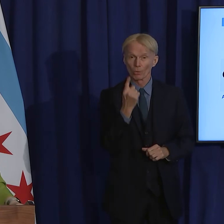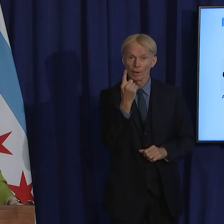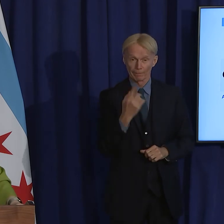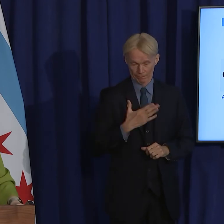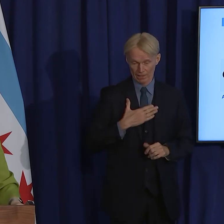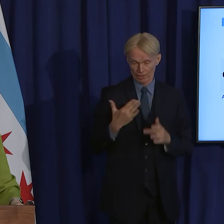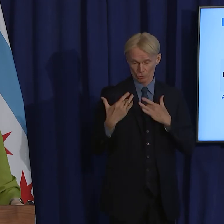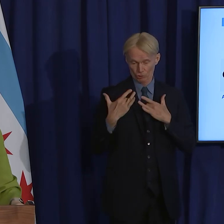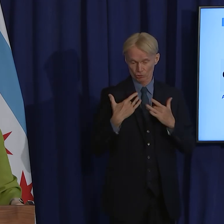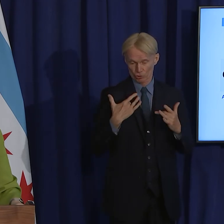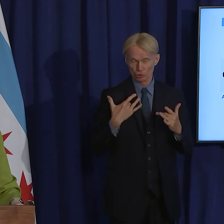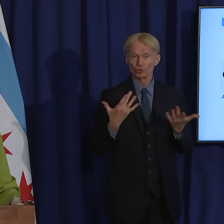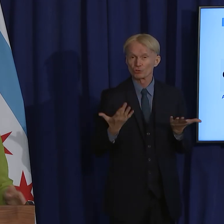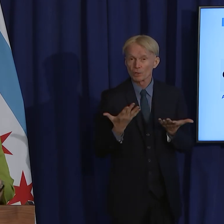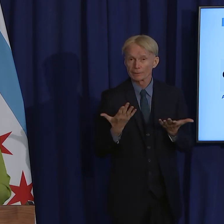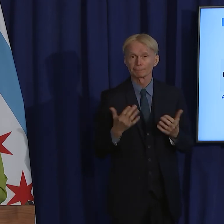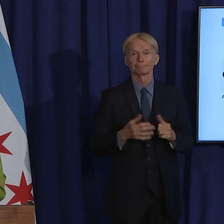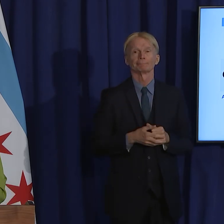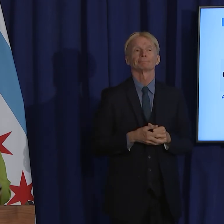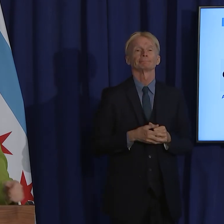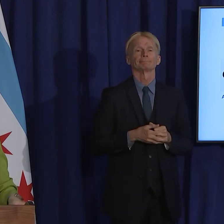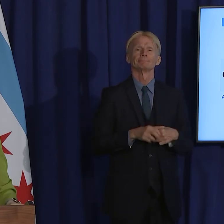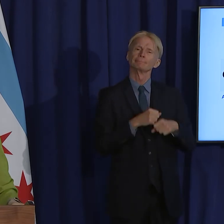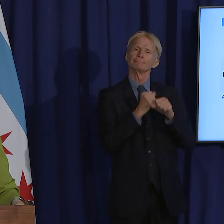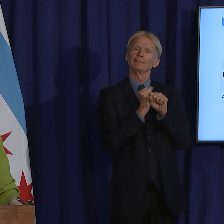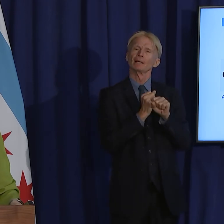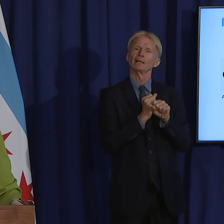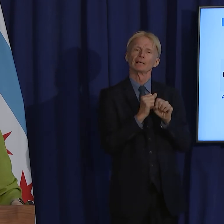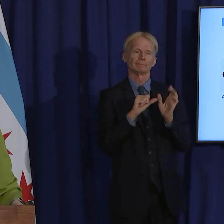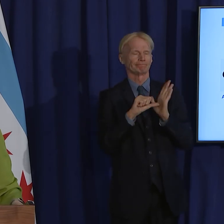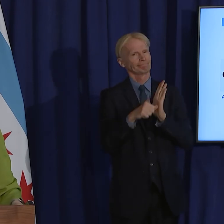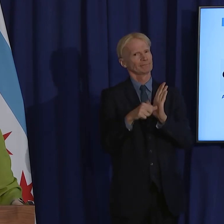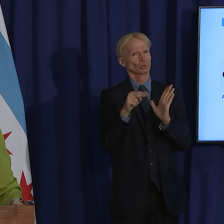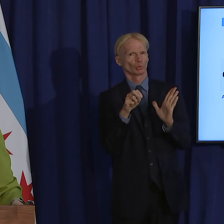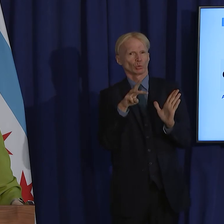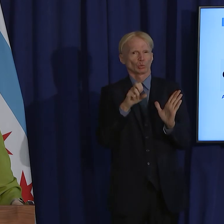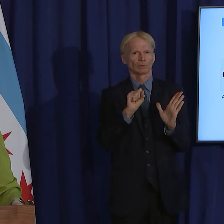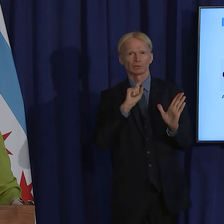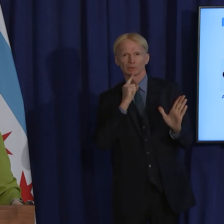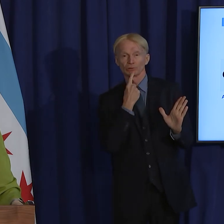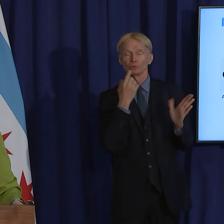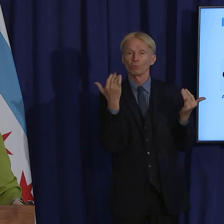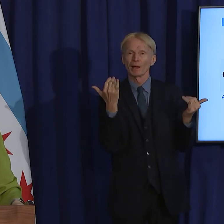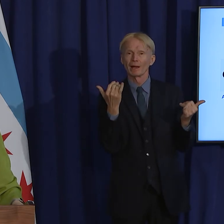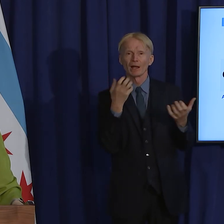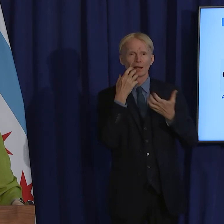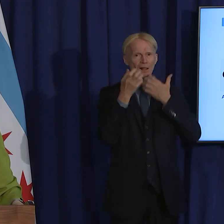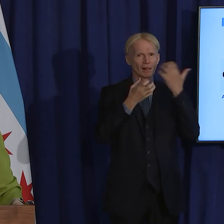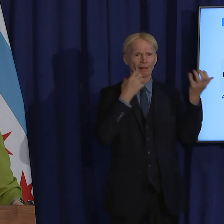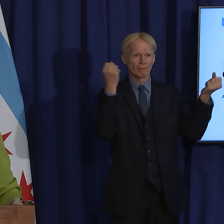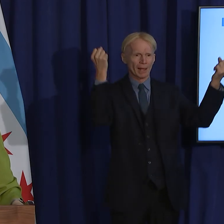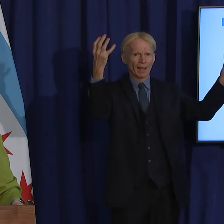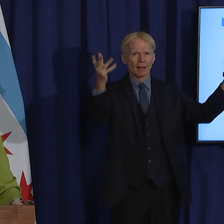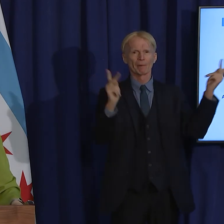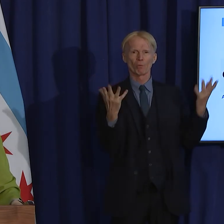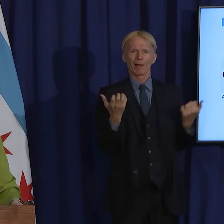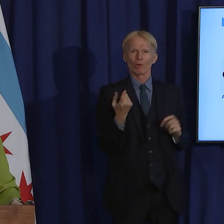concerns, or one of the things that is making this news particularly difficult is that there is a lot of demand for Johnson &